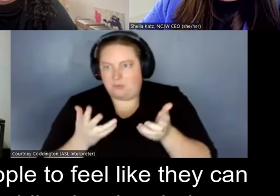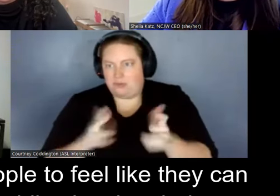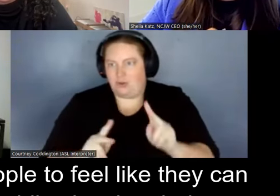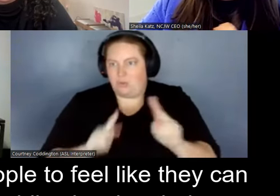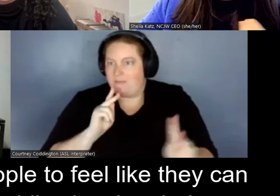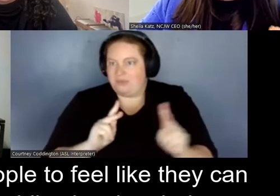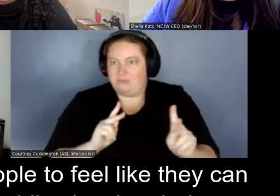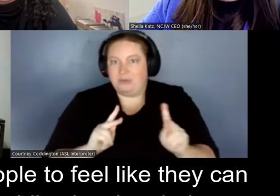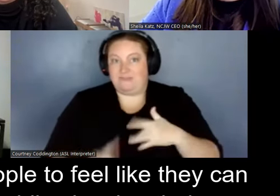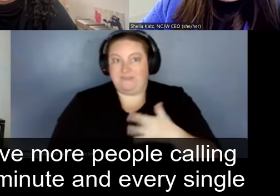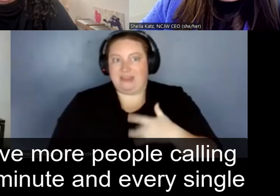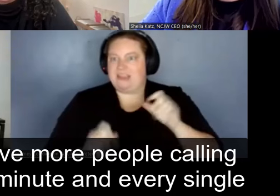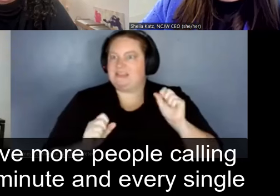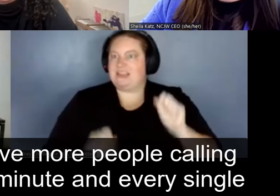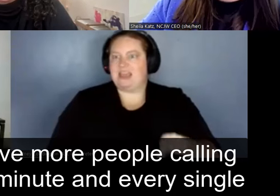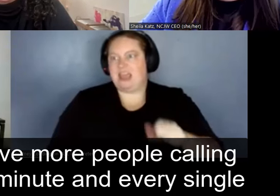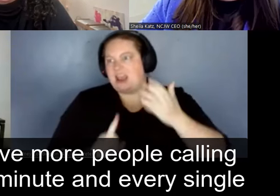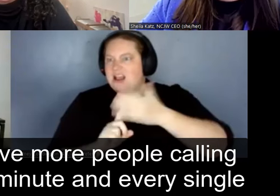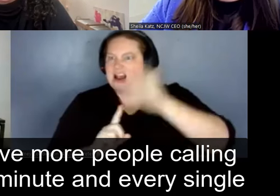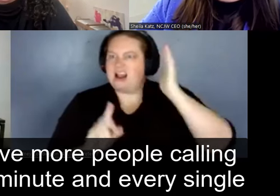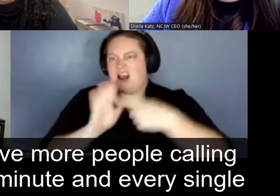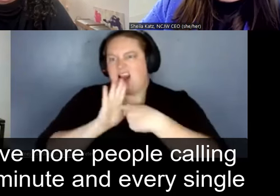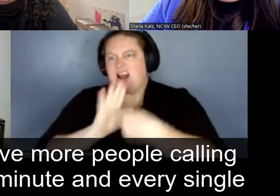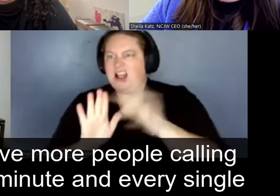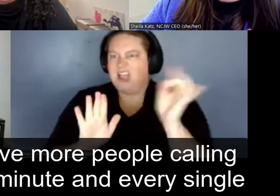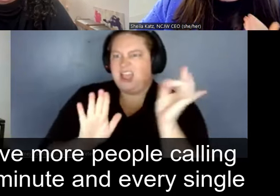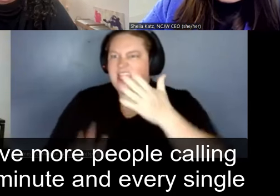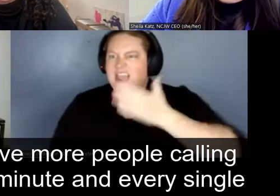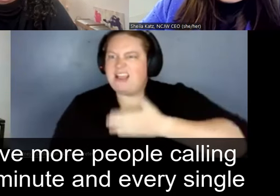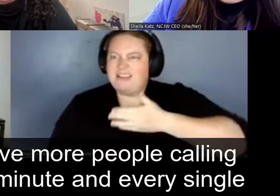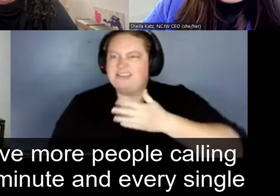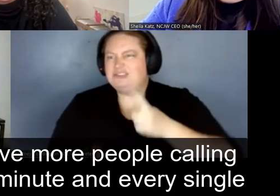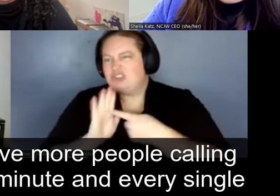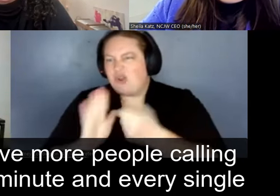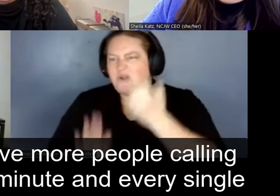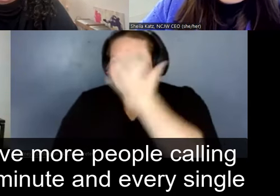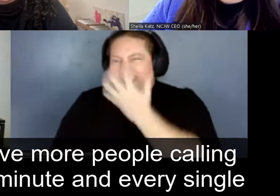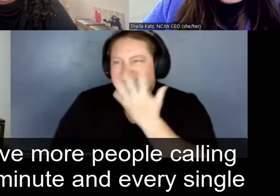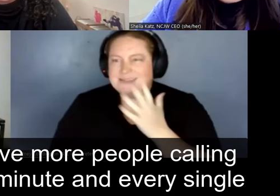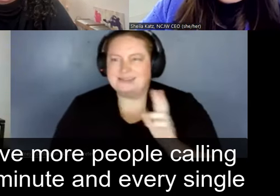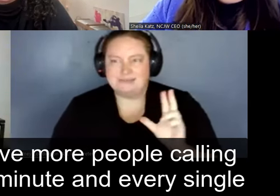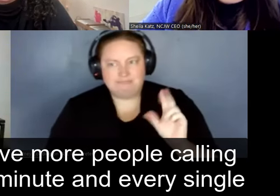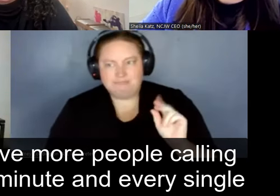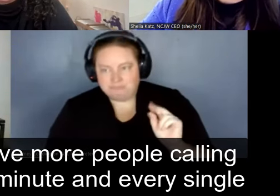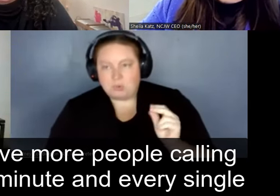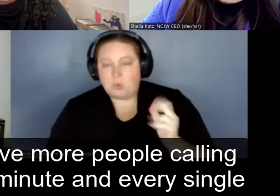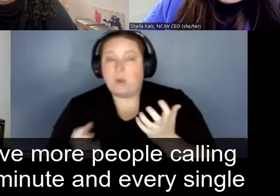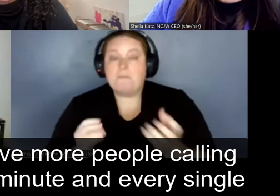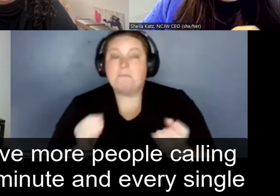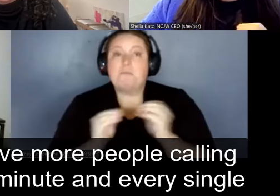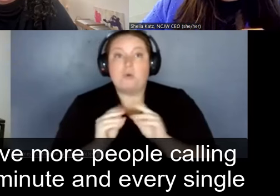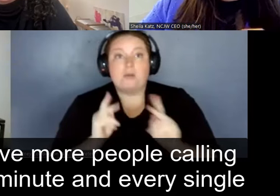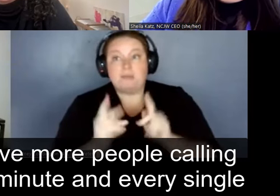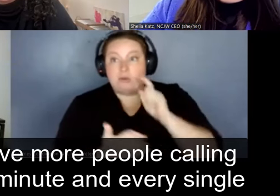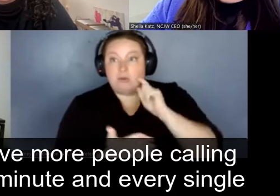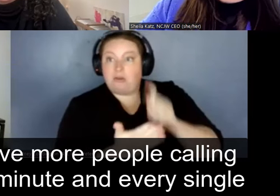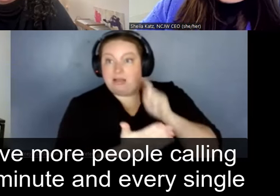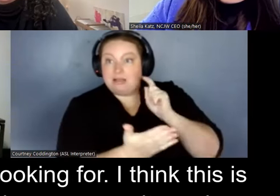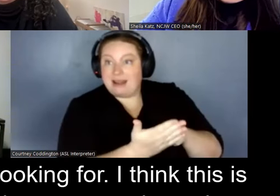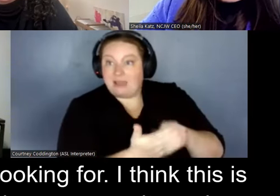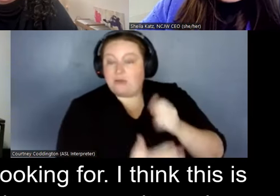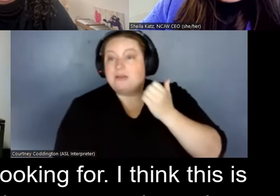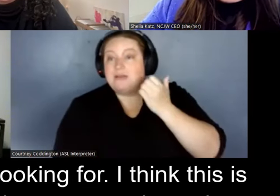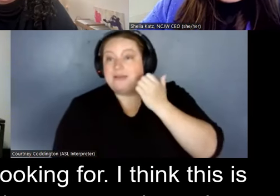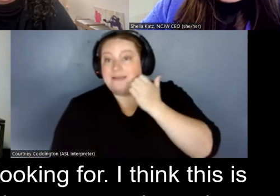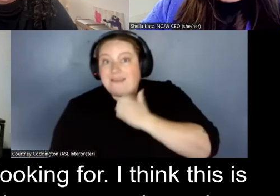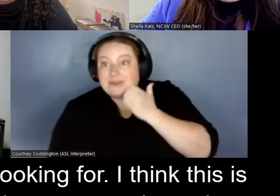and center while showing their faces. We want to have more people calling this out every single minute and every single